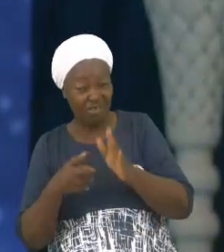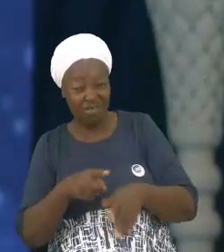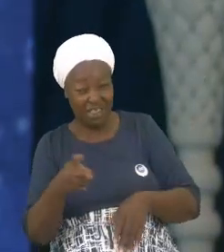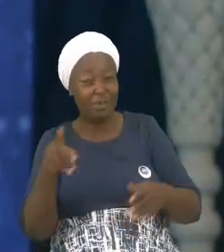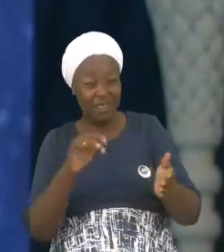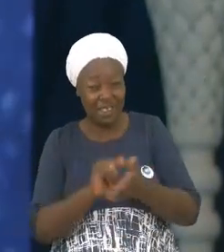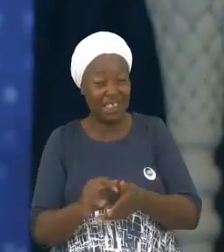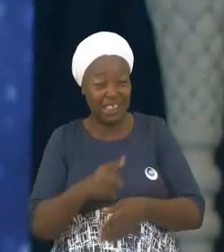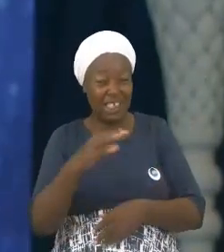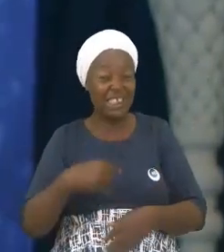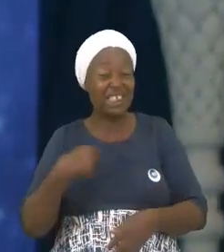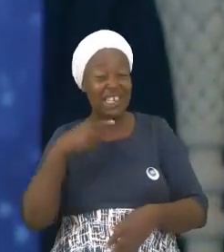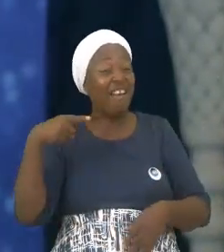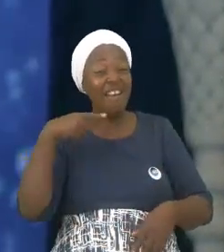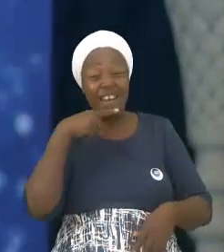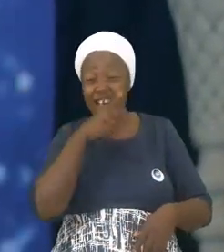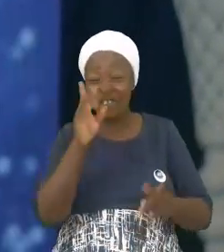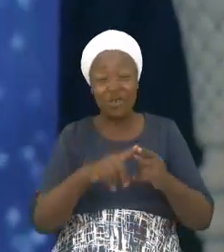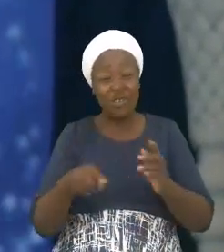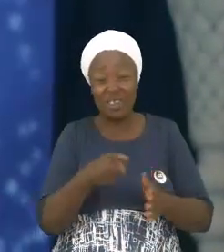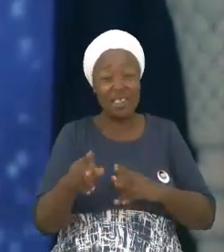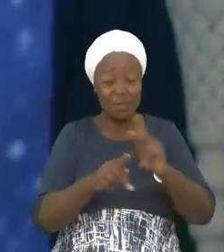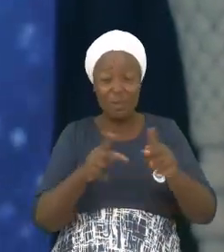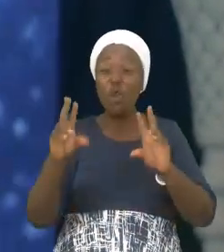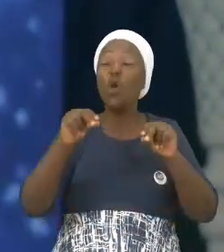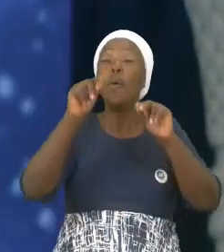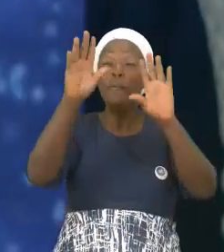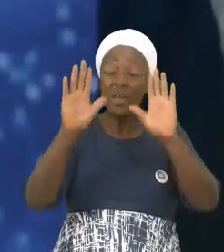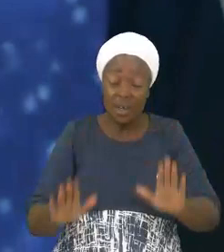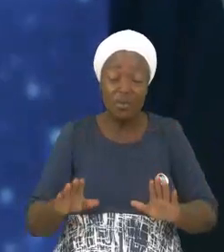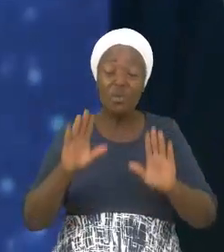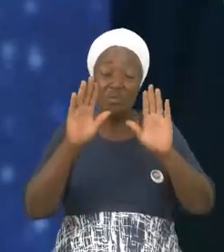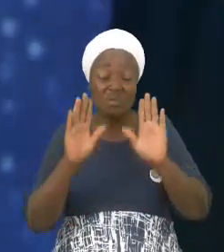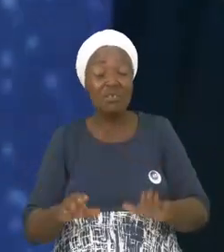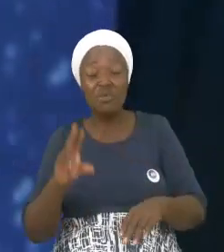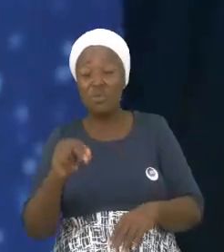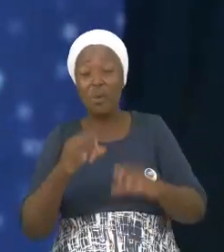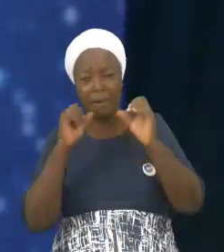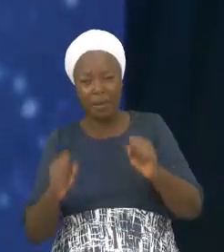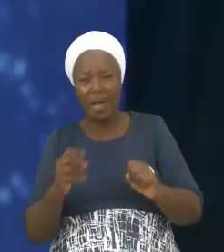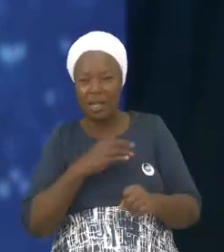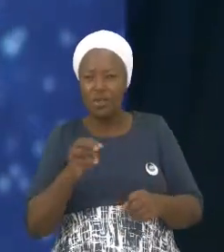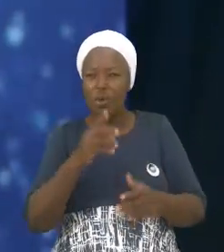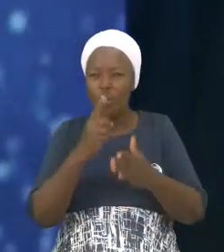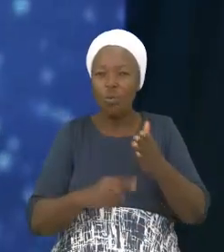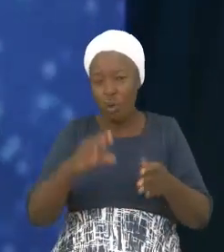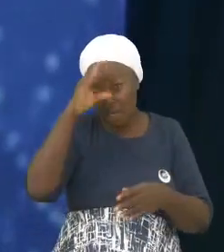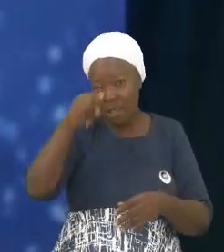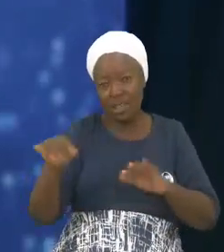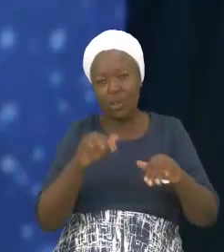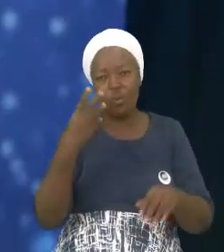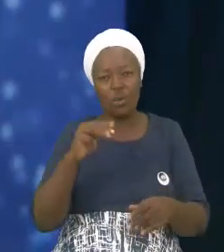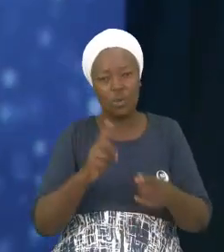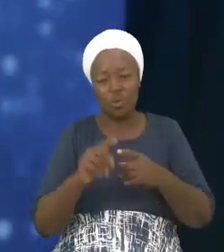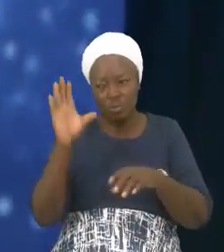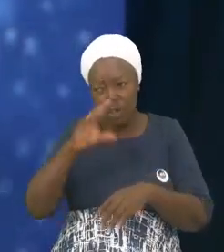telling lies to these people. No miracle, no power. And so what he did, he went to look for somebody